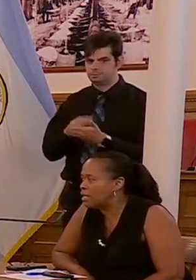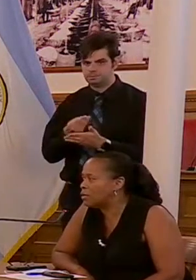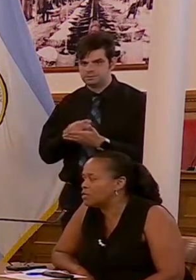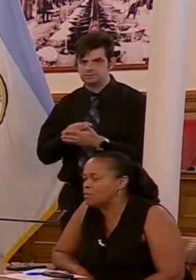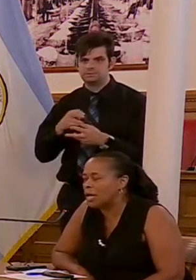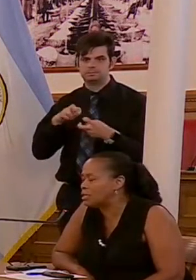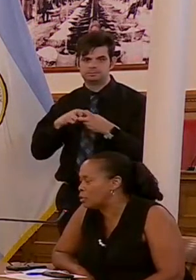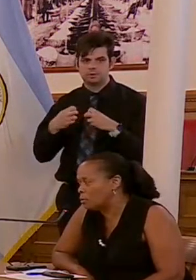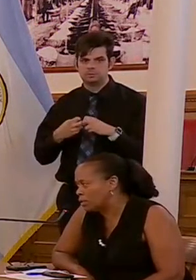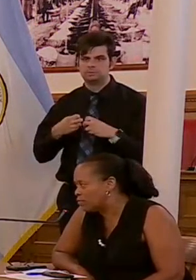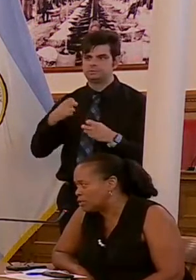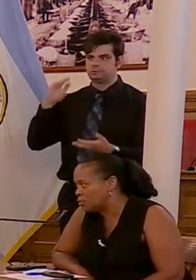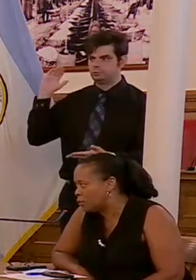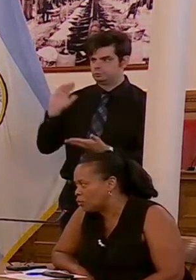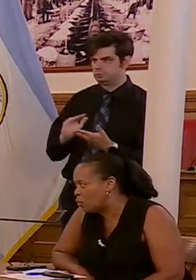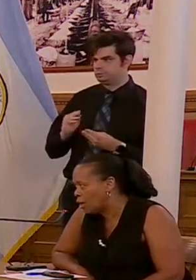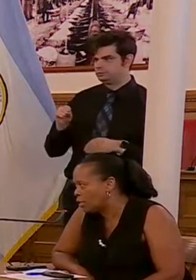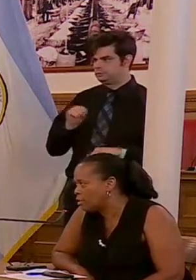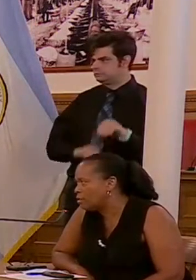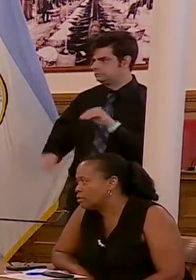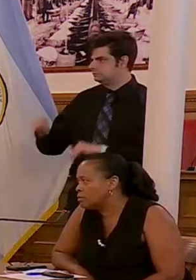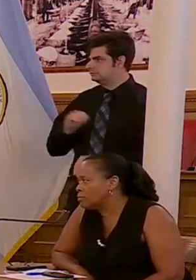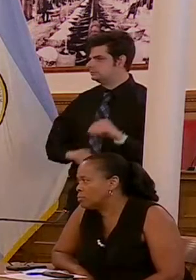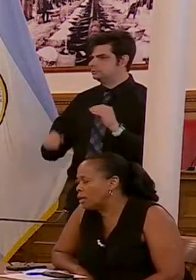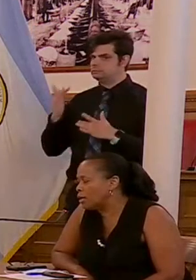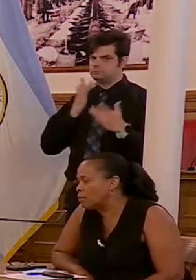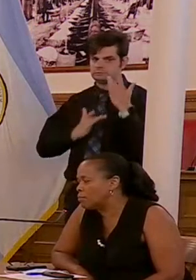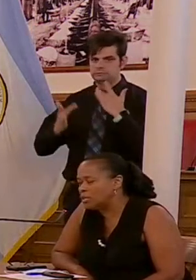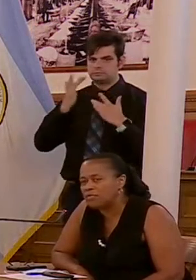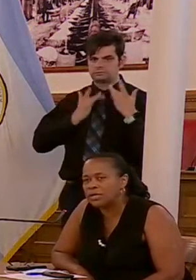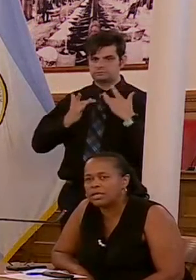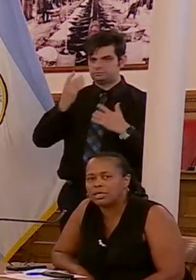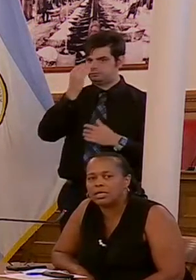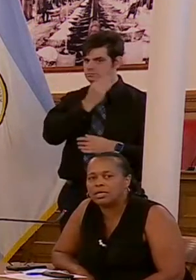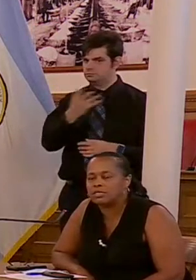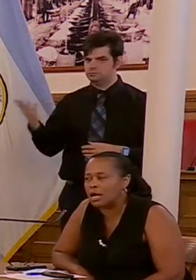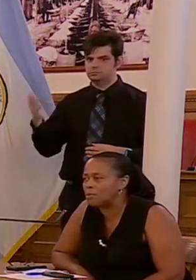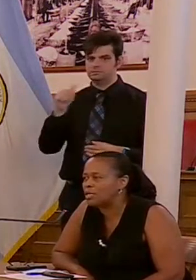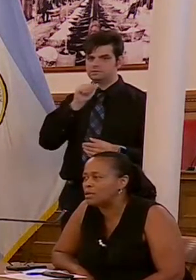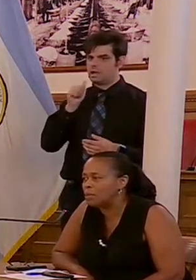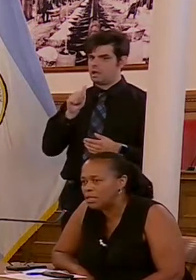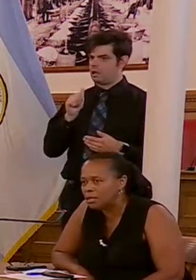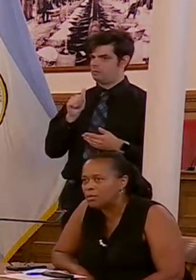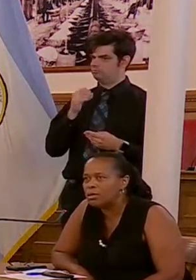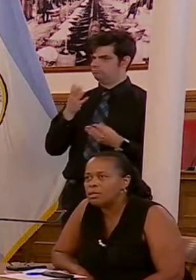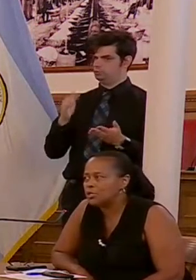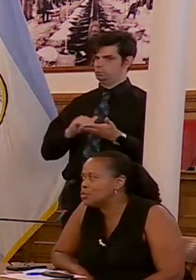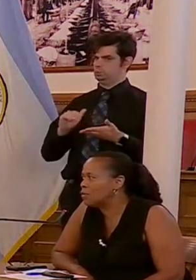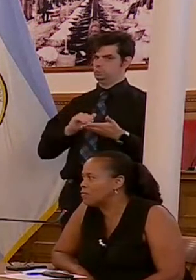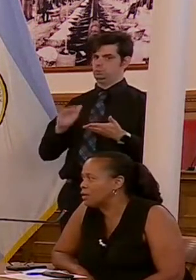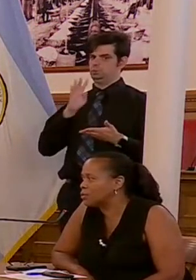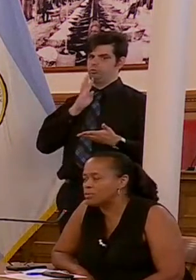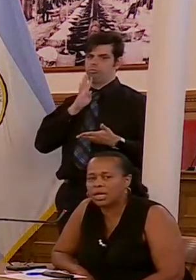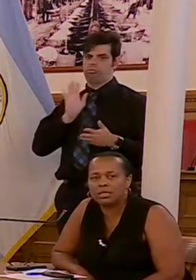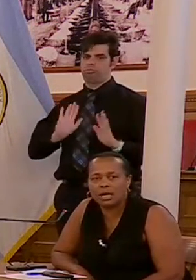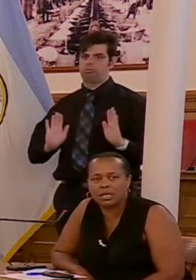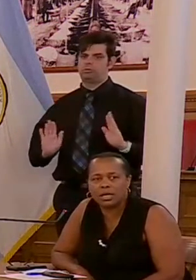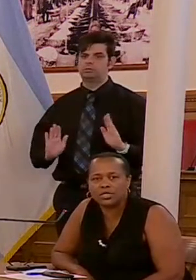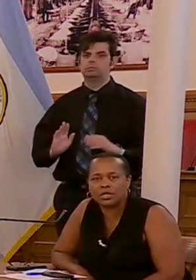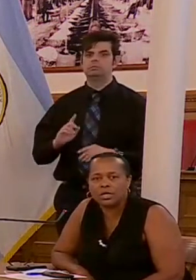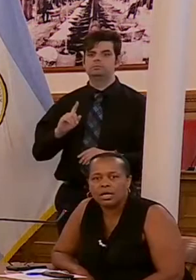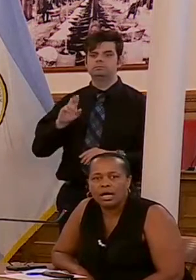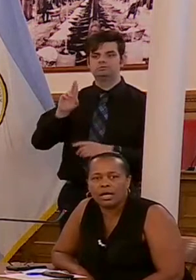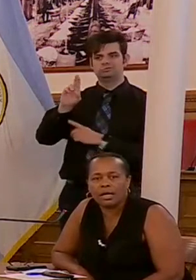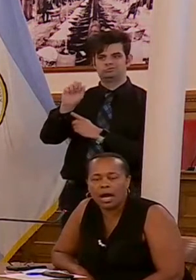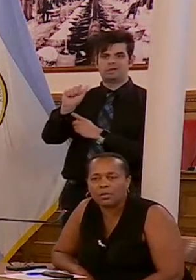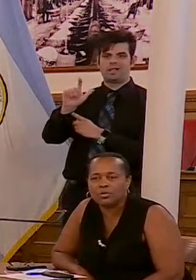The mayor has, I don't believe there's been one briefing that he has not made an appeal to our federal